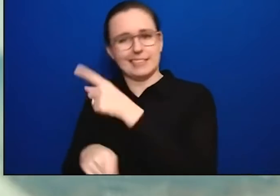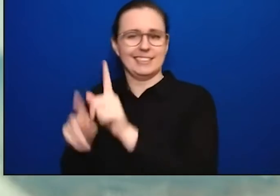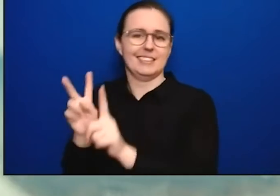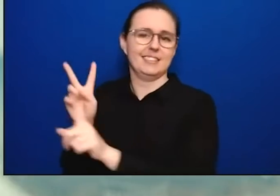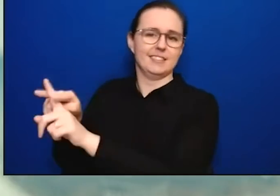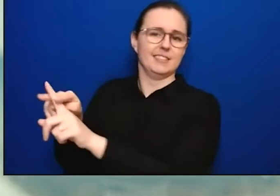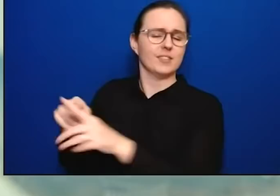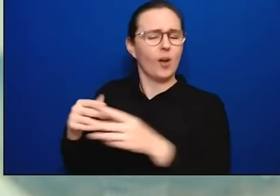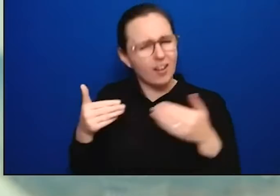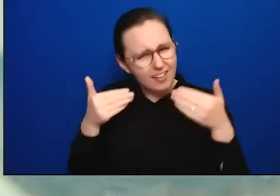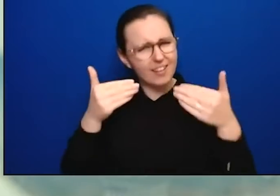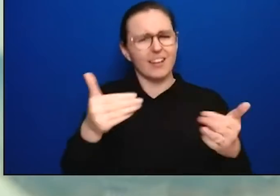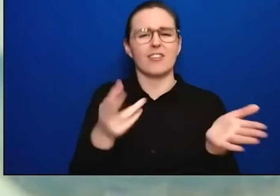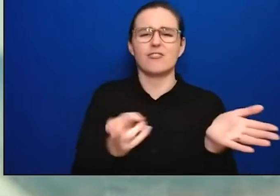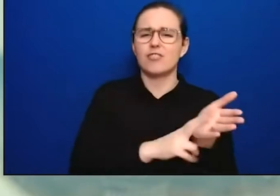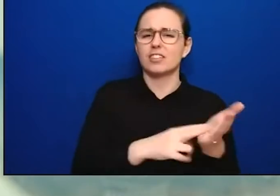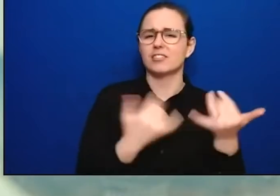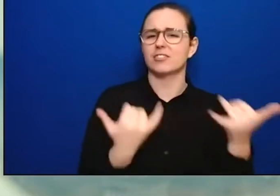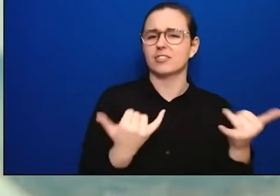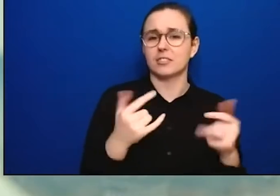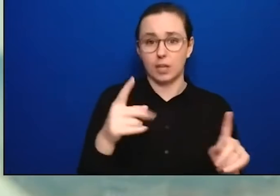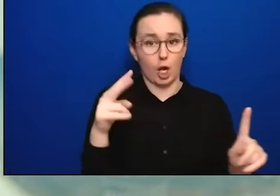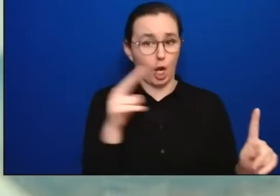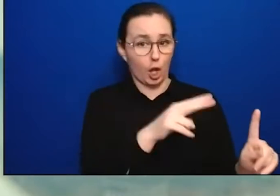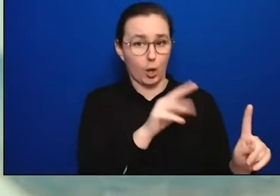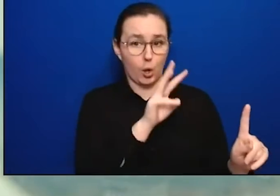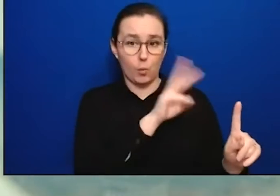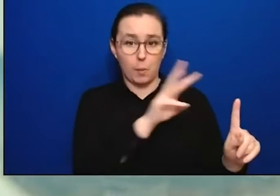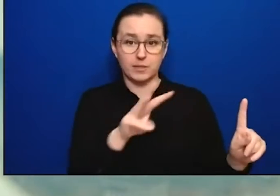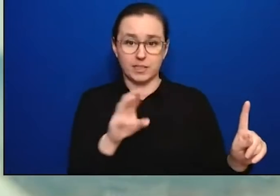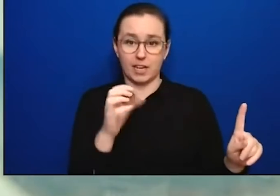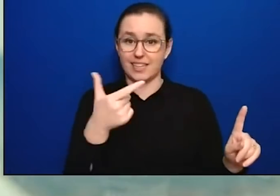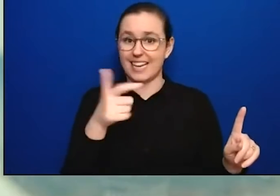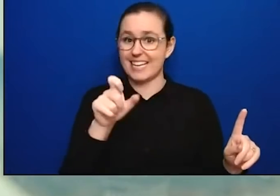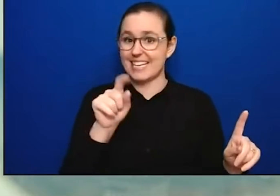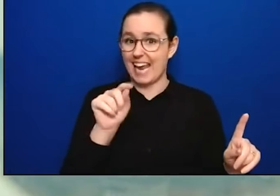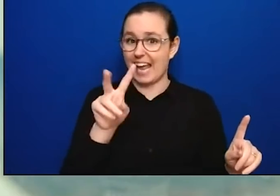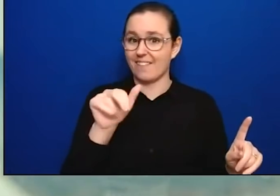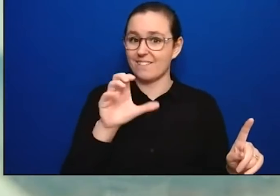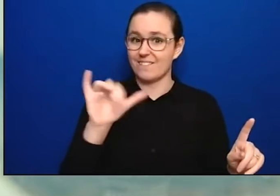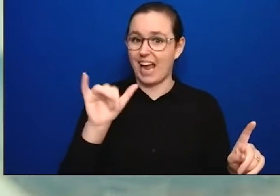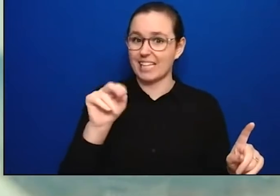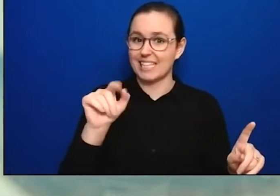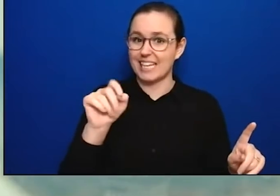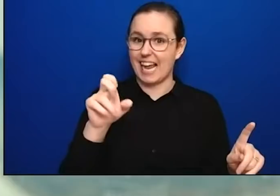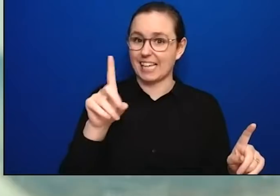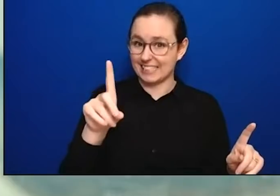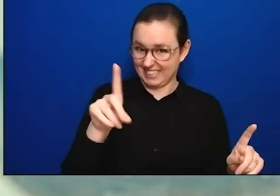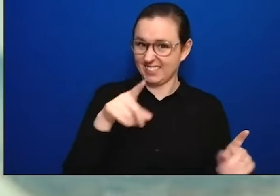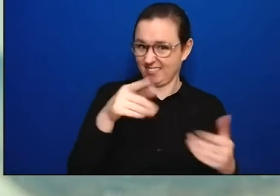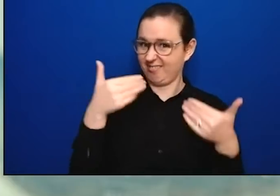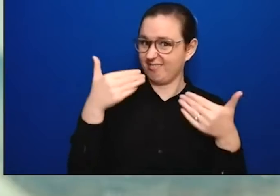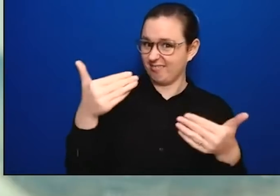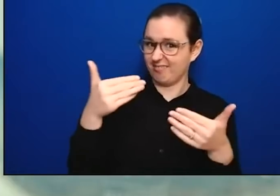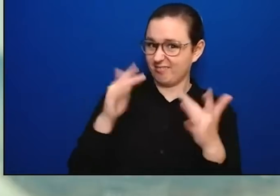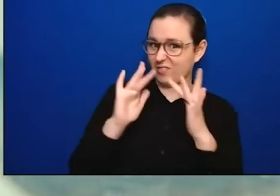higher. We encourage everybody to register today at the Get Vaccinated website and at